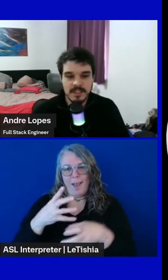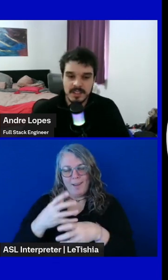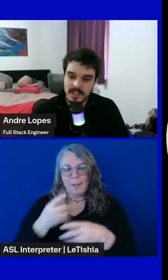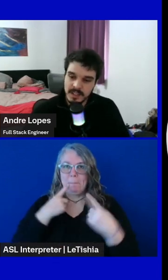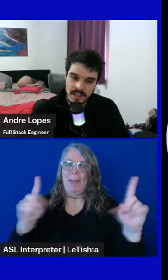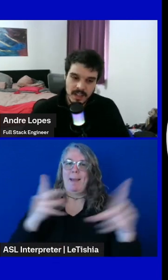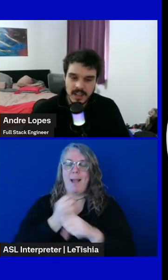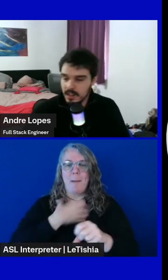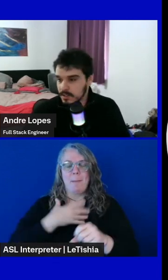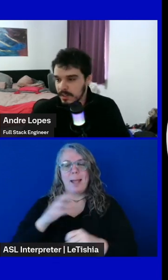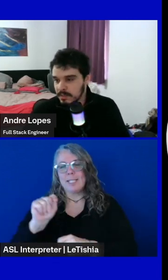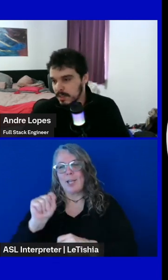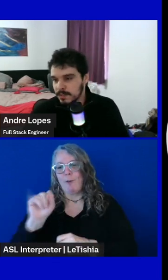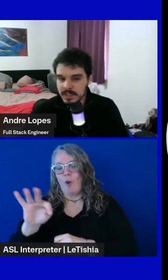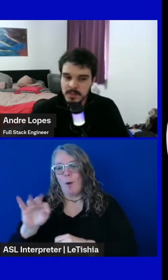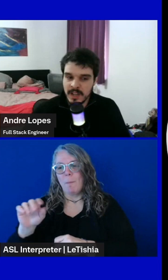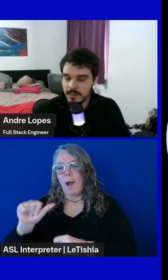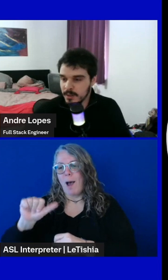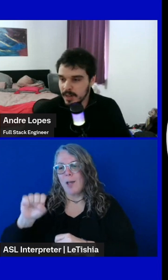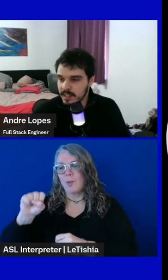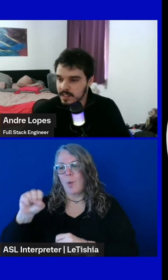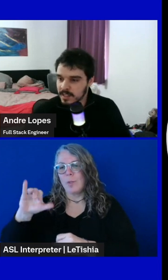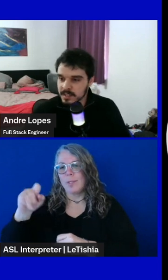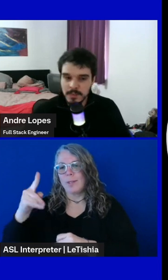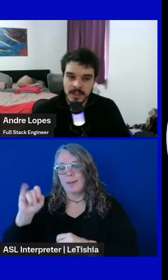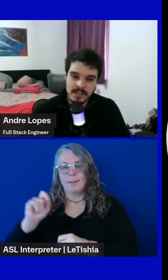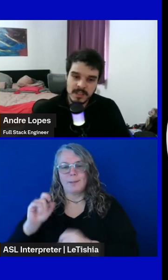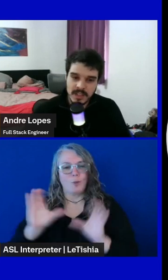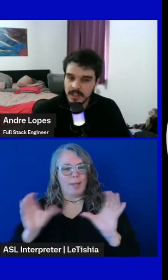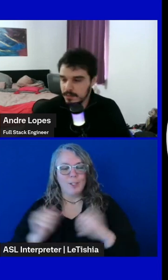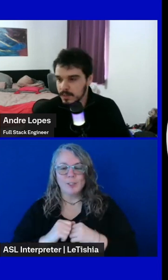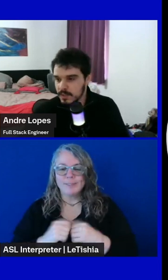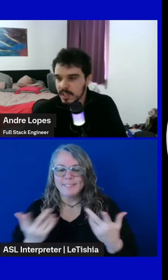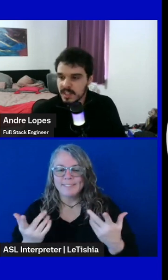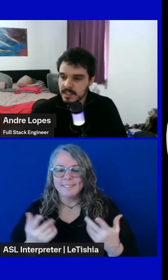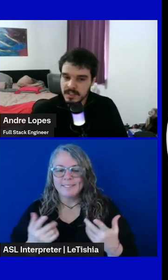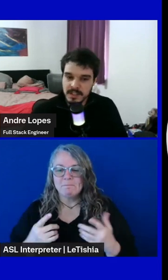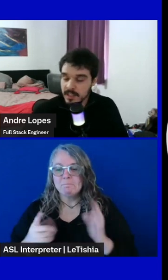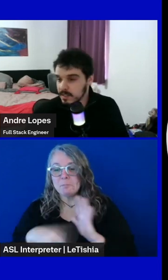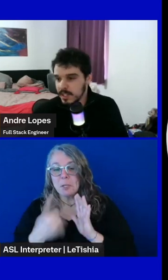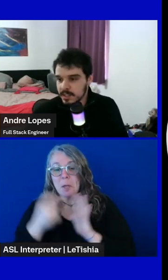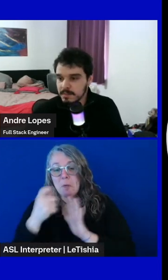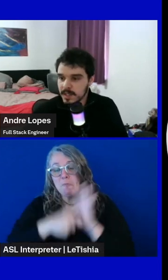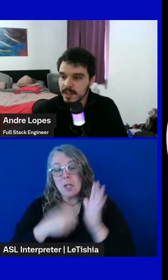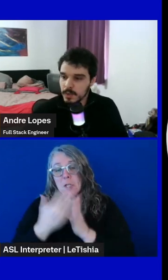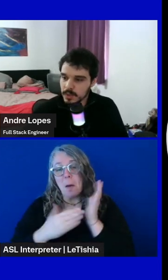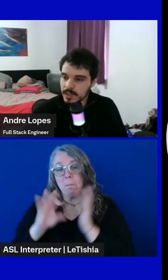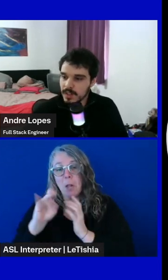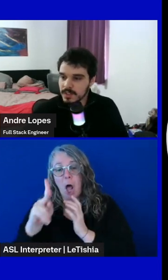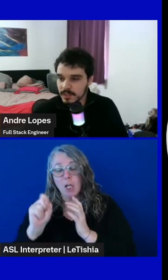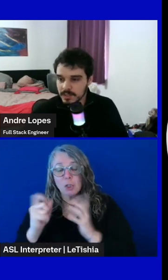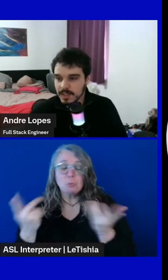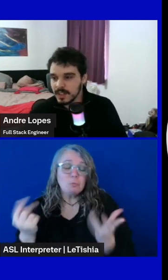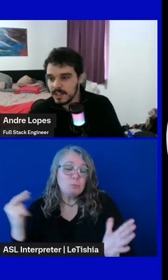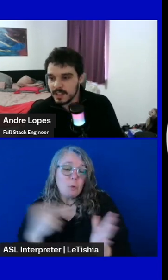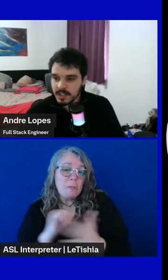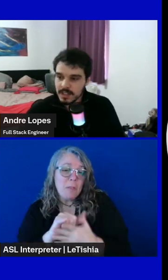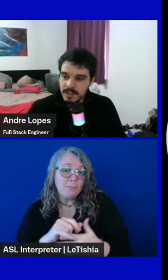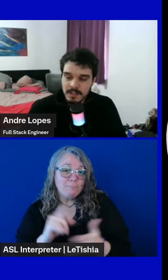certification. And also, from time to time, I write some blogs, and if you want to check it out, it's in Medium, but I will